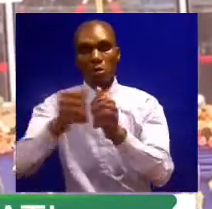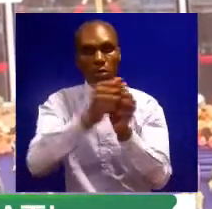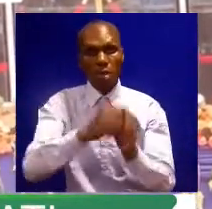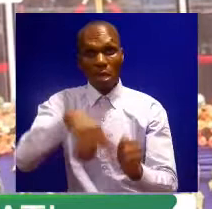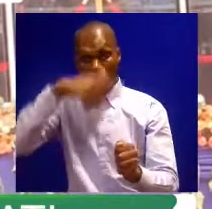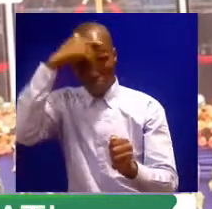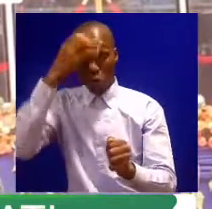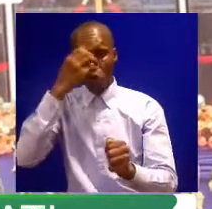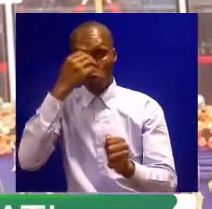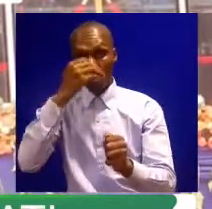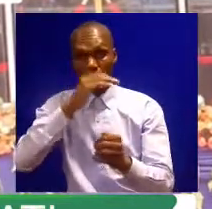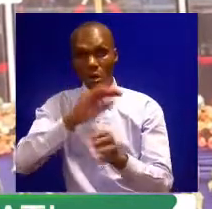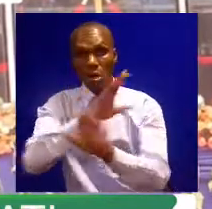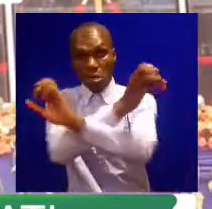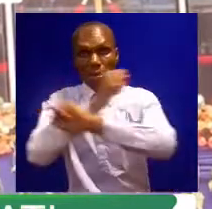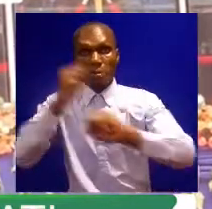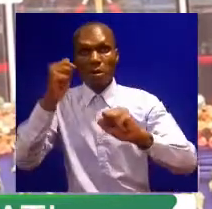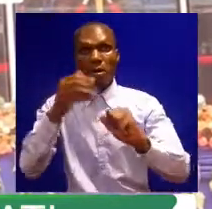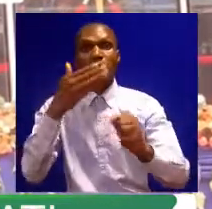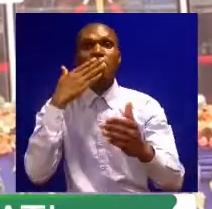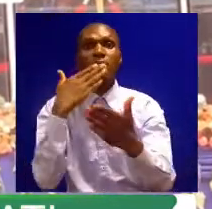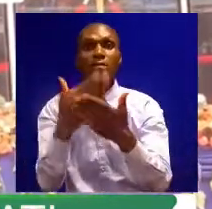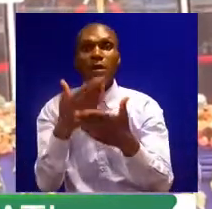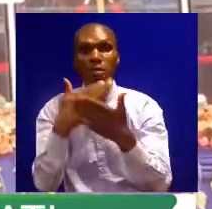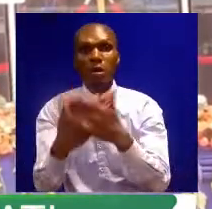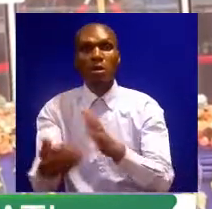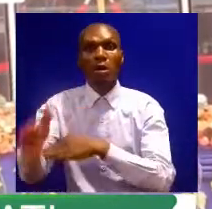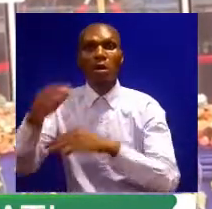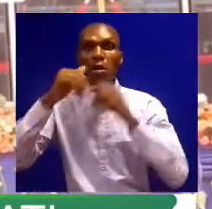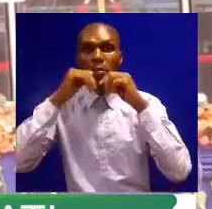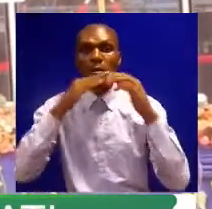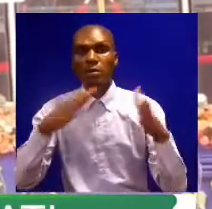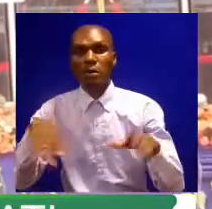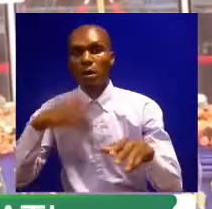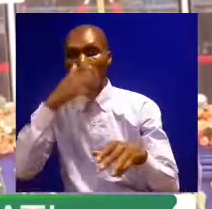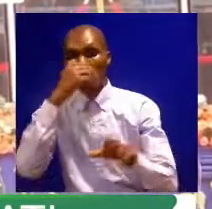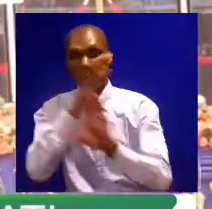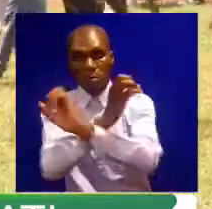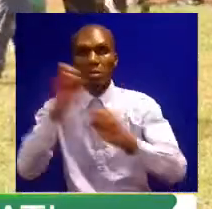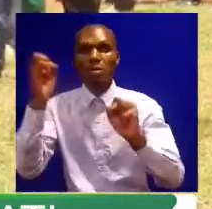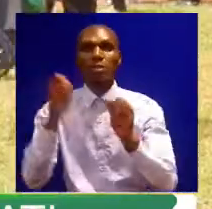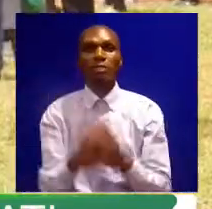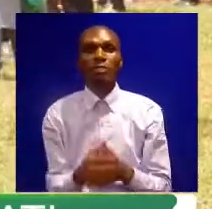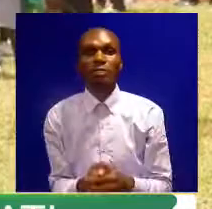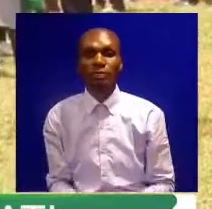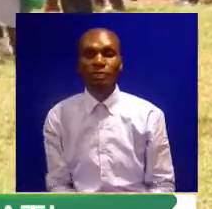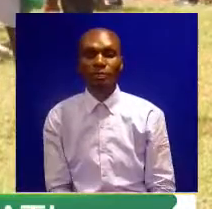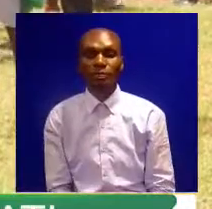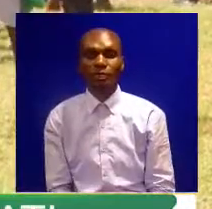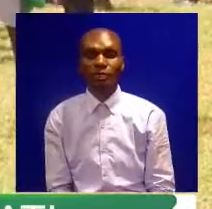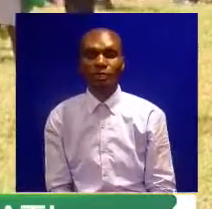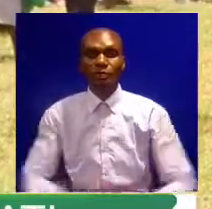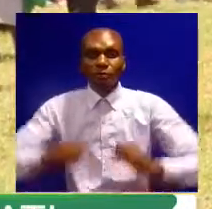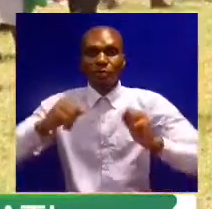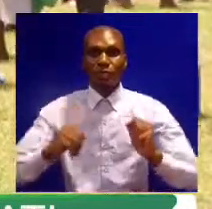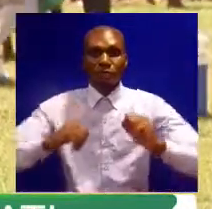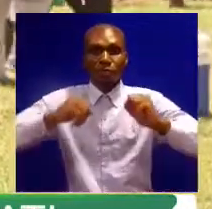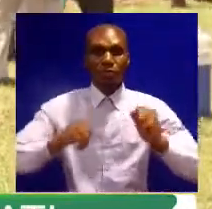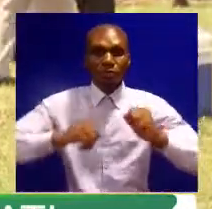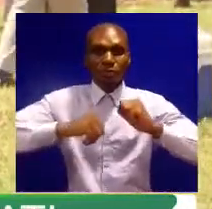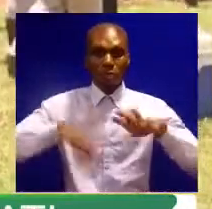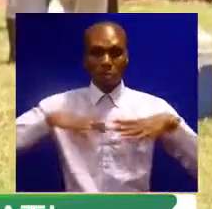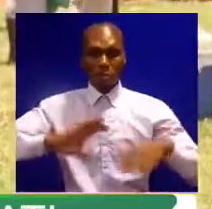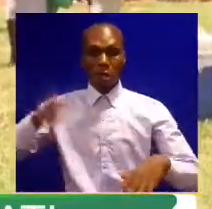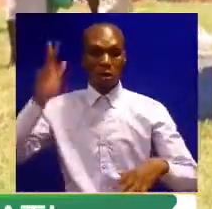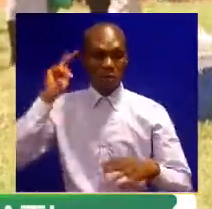president, I must accept that. Thank you very much, God bless you. William Ruto, your eyes. Asante sana. Ikoje abere mu hoko ngo cyasama nyibe county ya